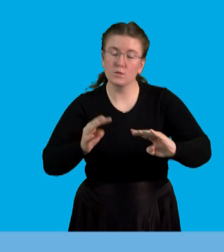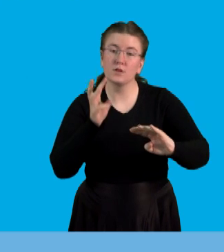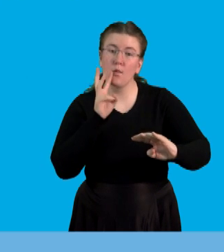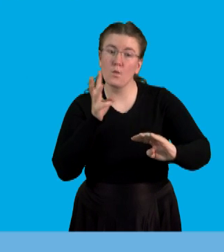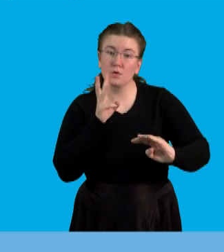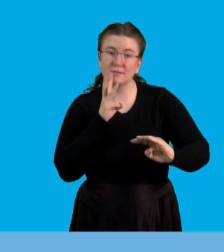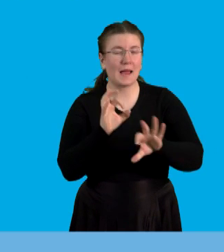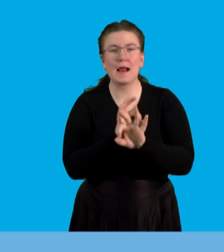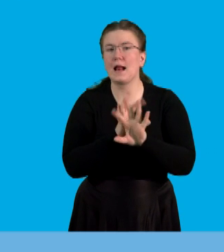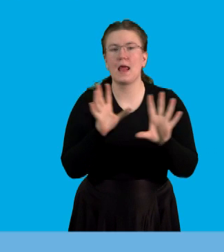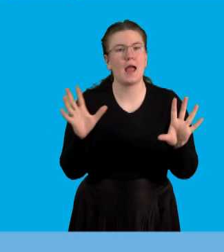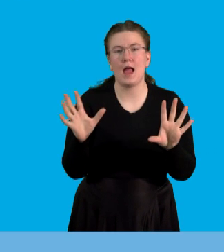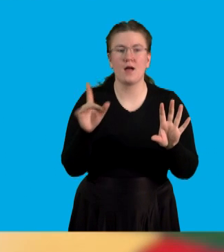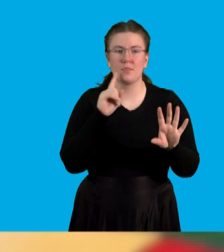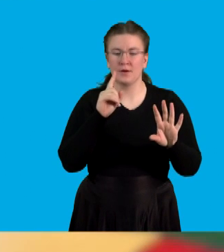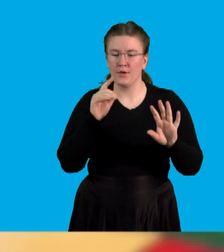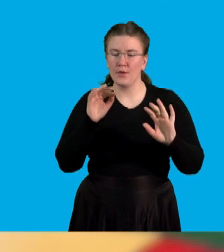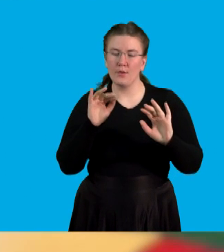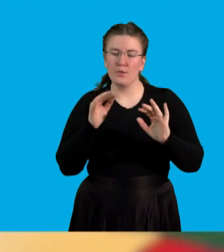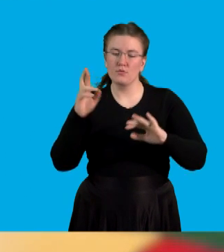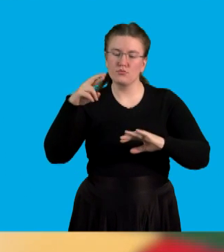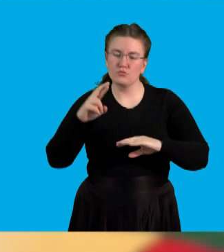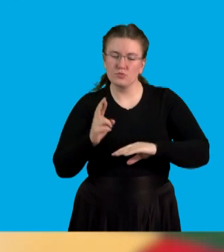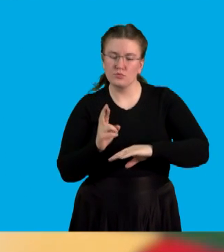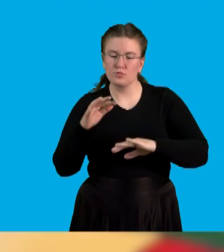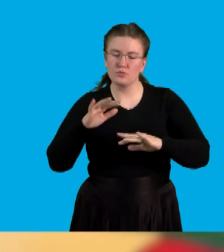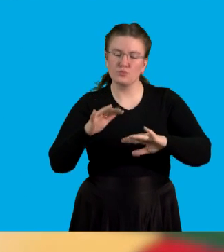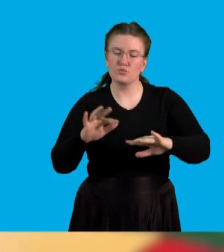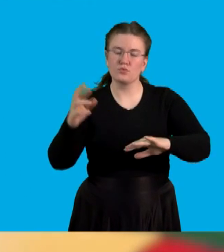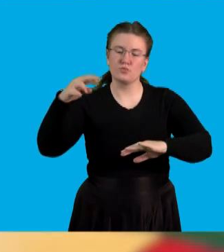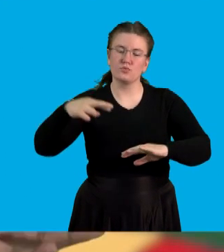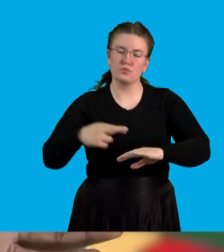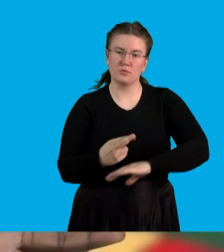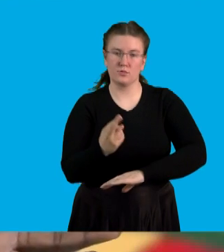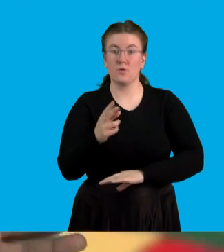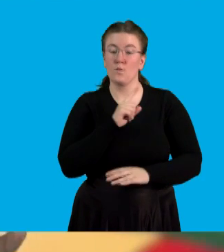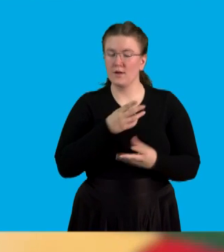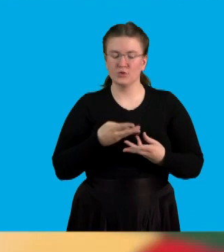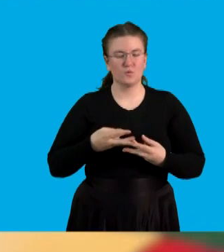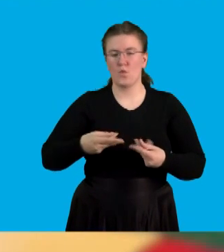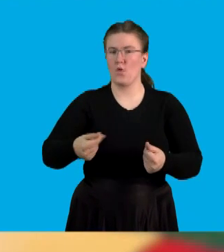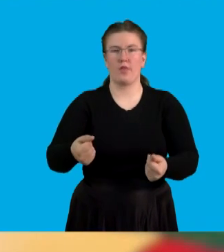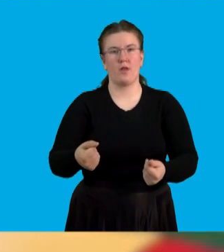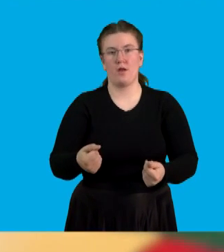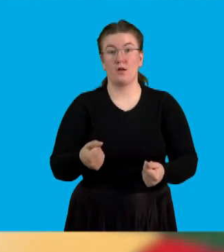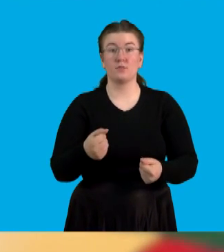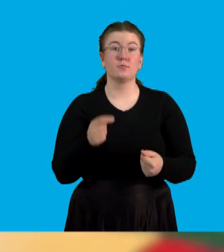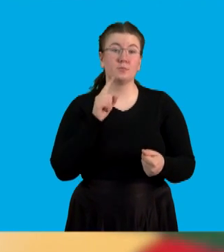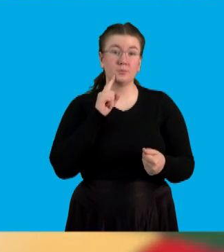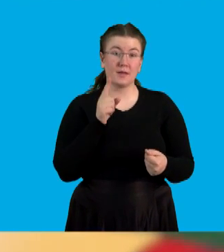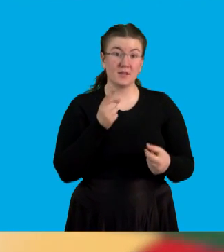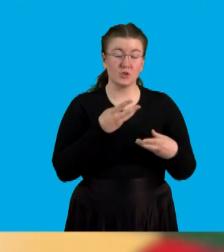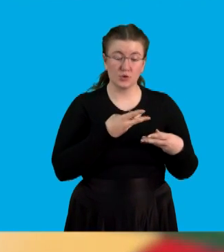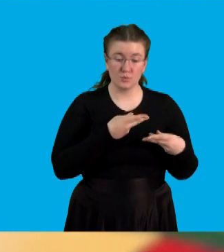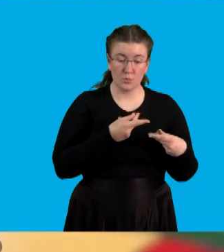they are blurred because of the not so smooth surface that we find on rippled water. And when the surface is smooth,